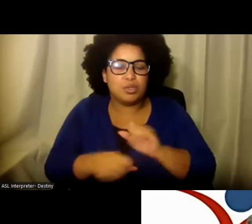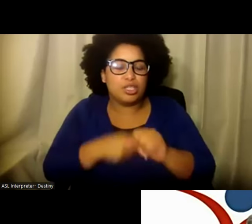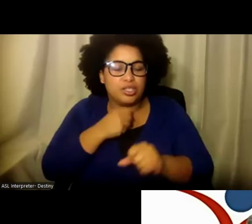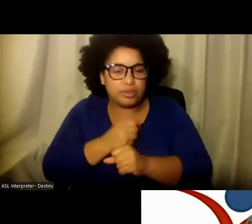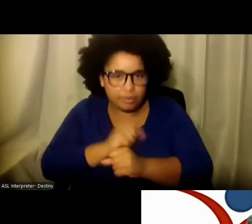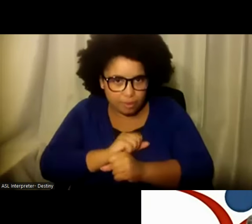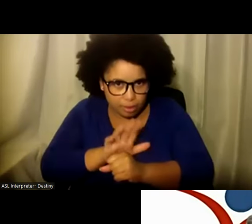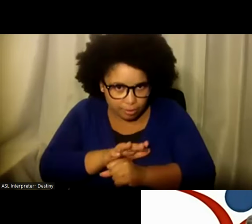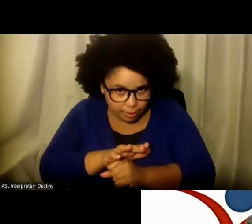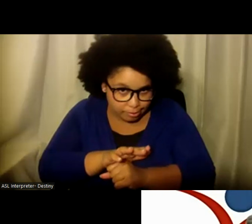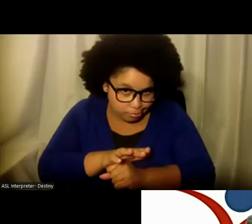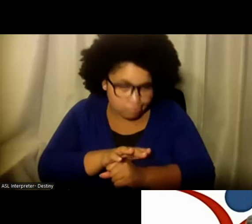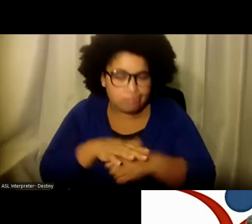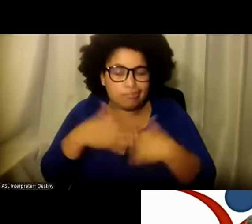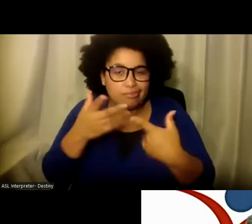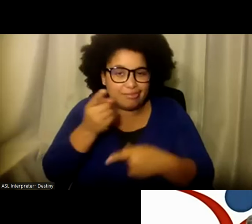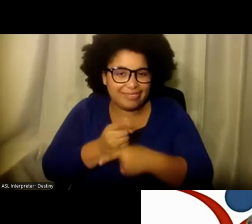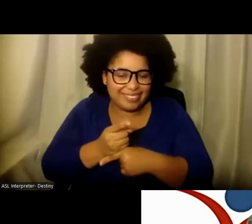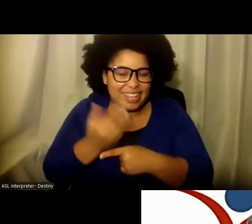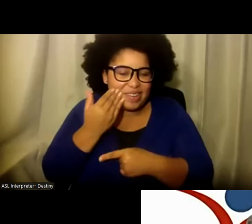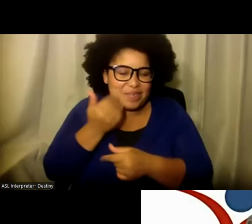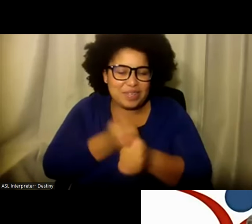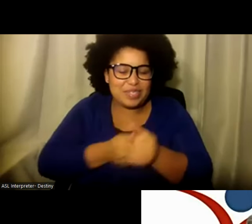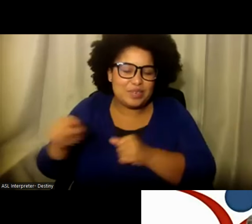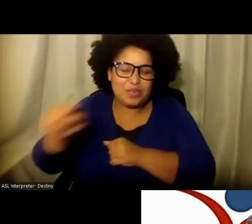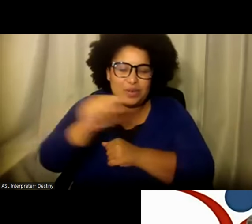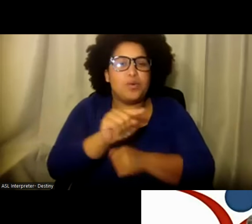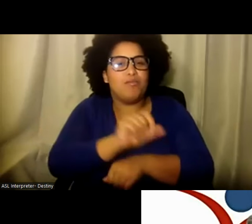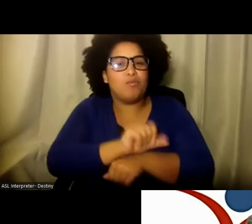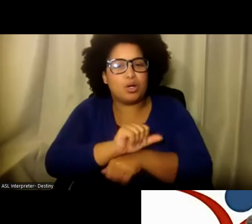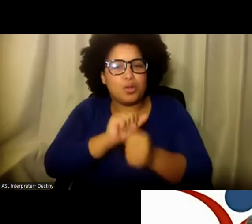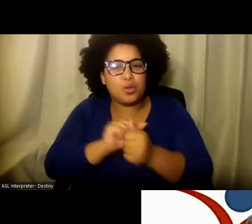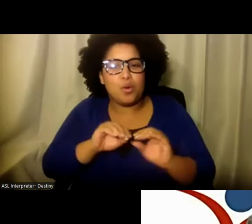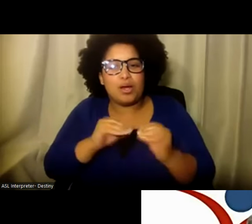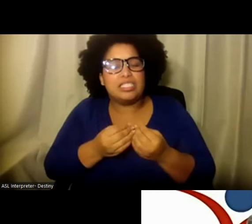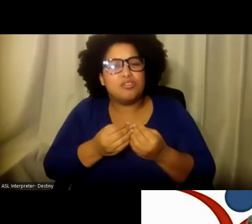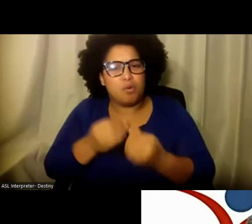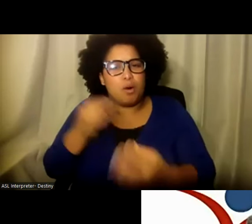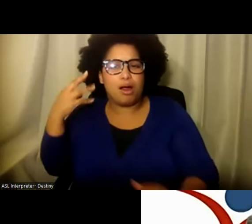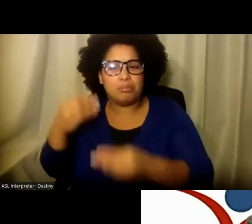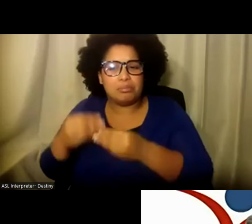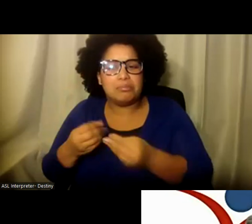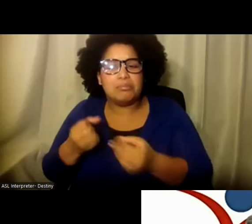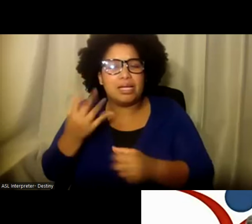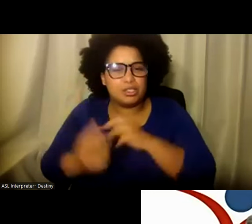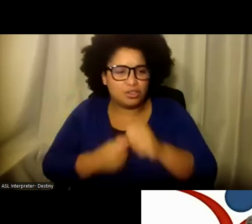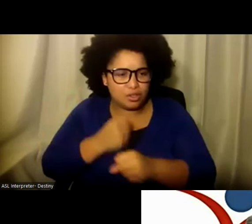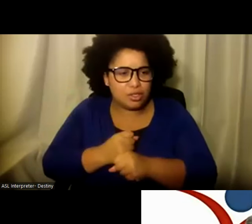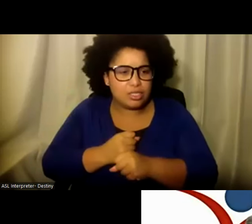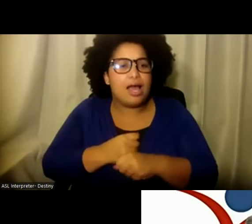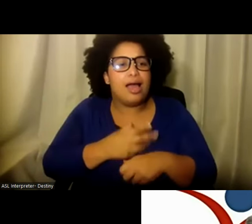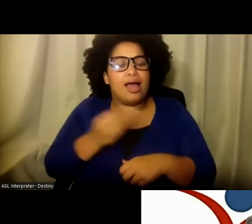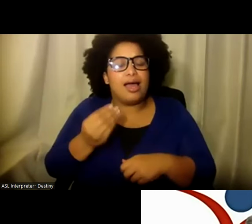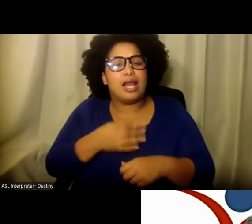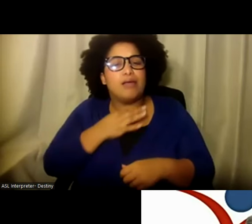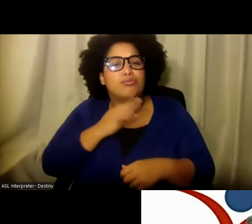we say. I know that each of you have been with your organizations for a number of years, and I would love to hear about what your organization does